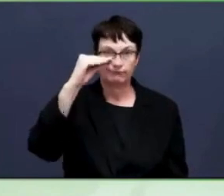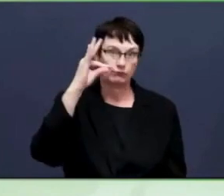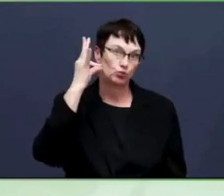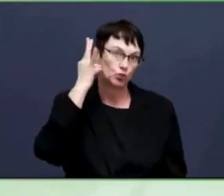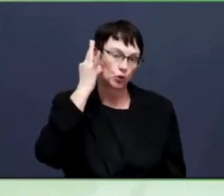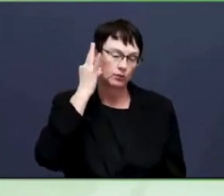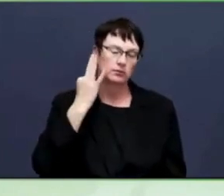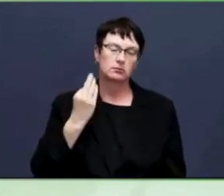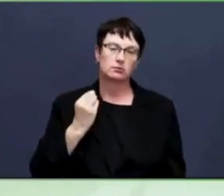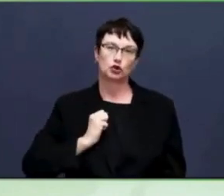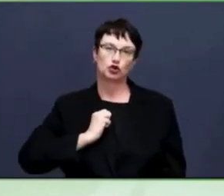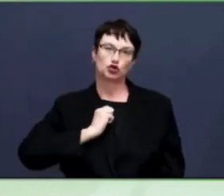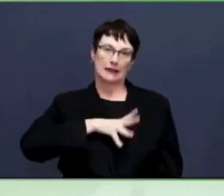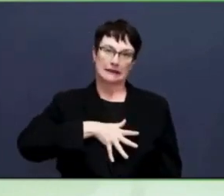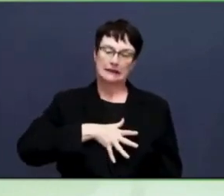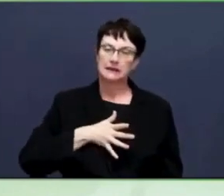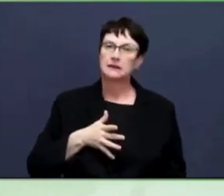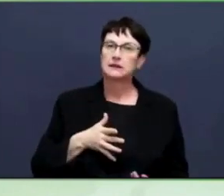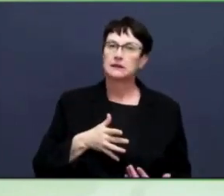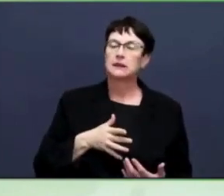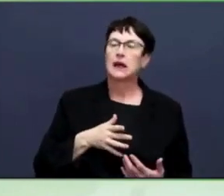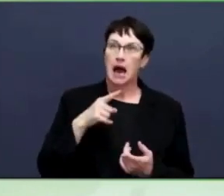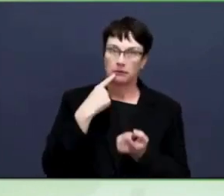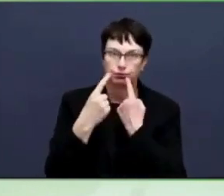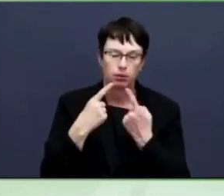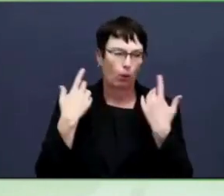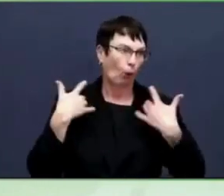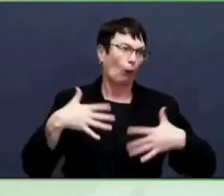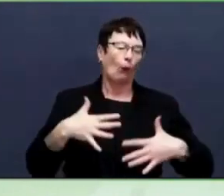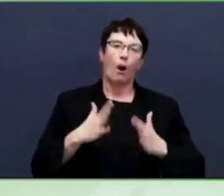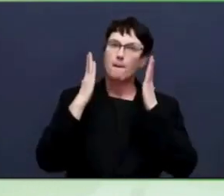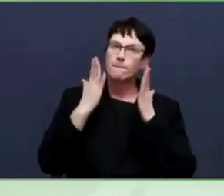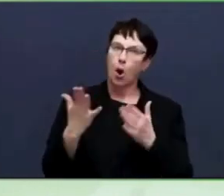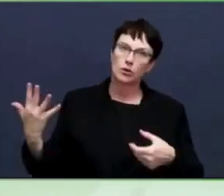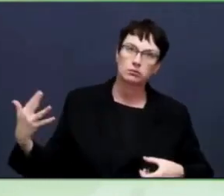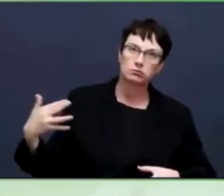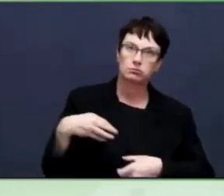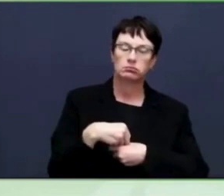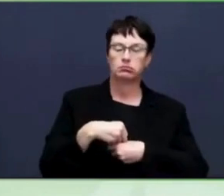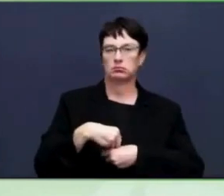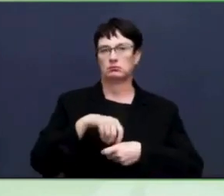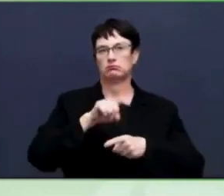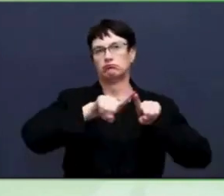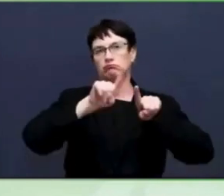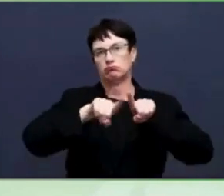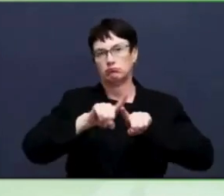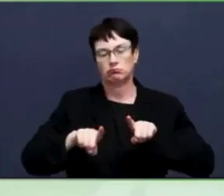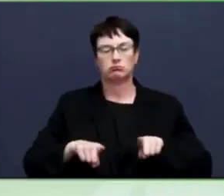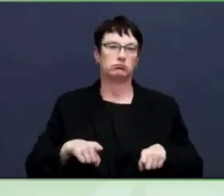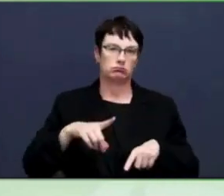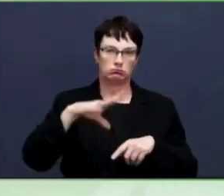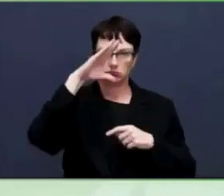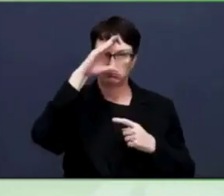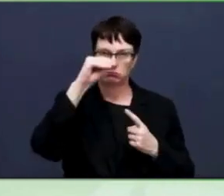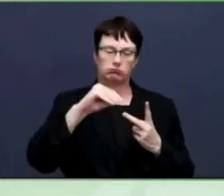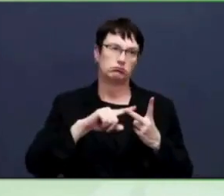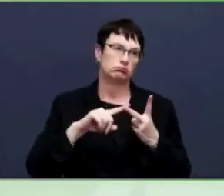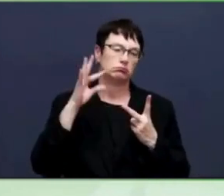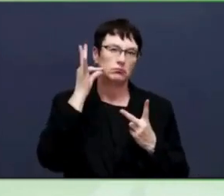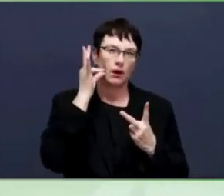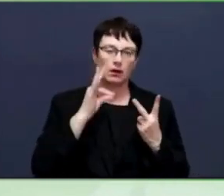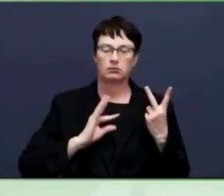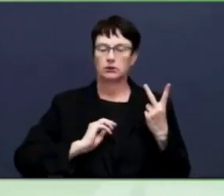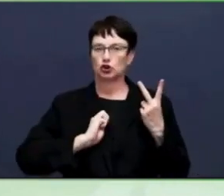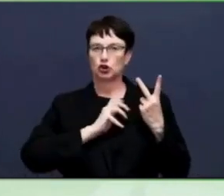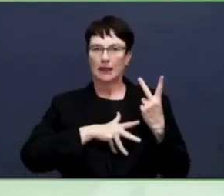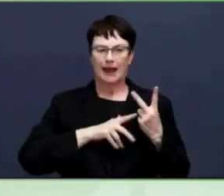disability. So we created this community of volunteers, including some of the greats like Jutta Treveneris that has